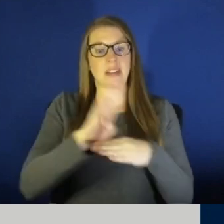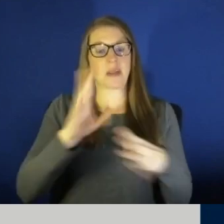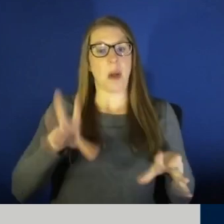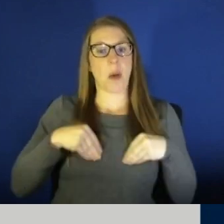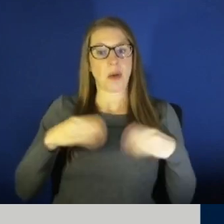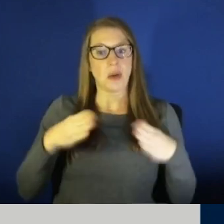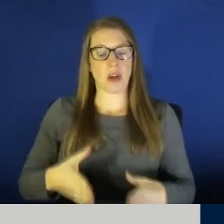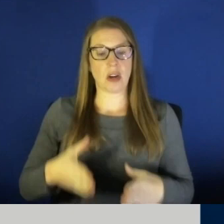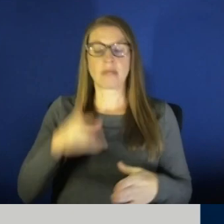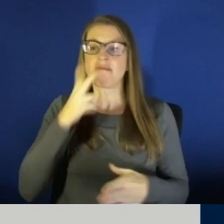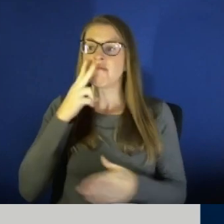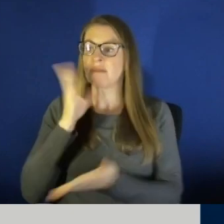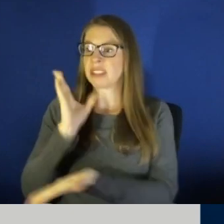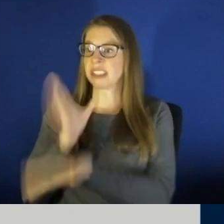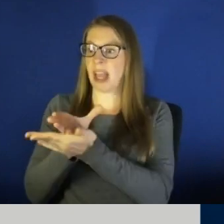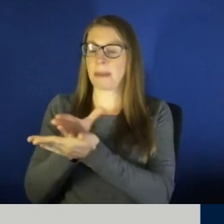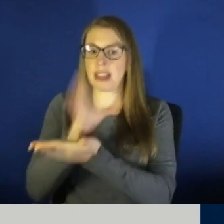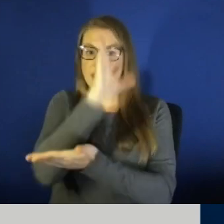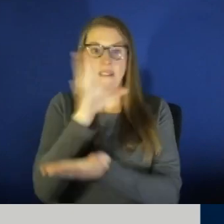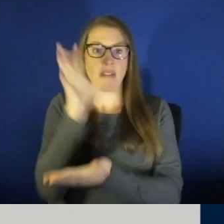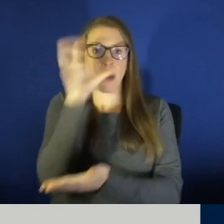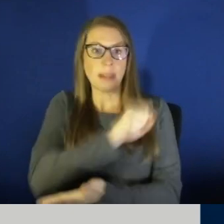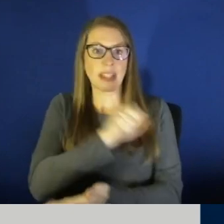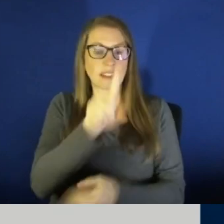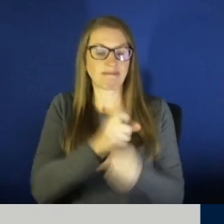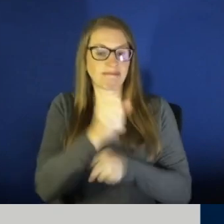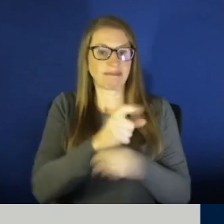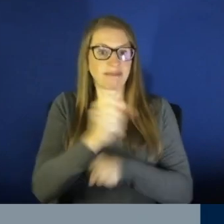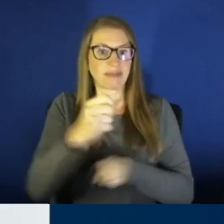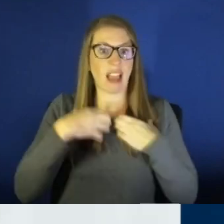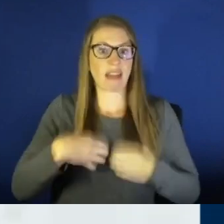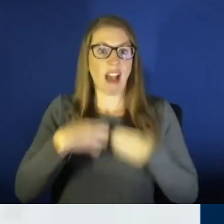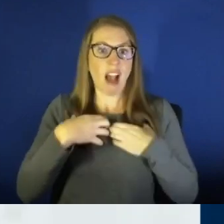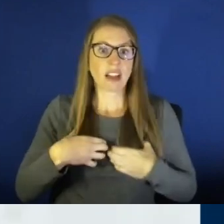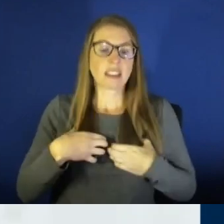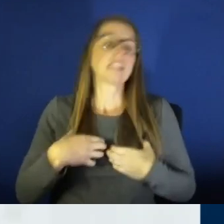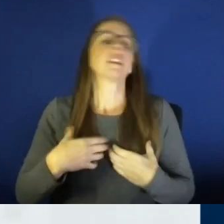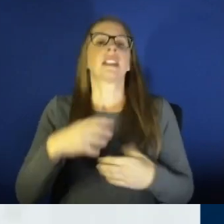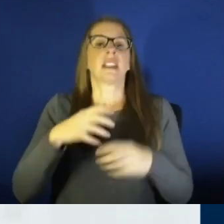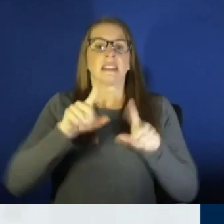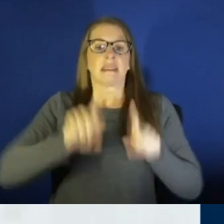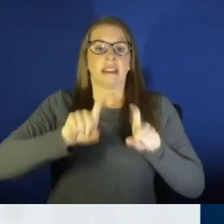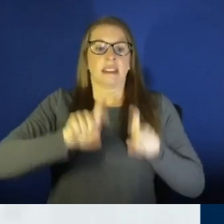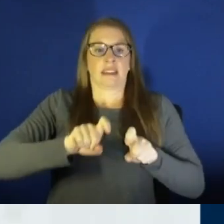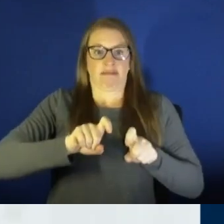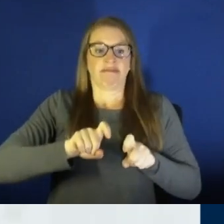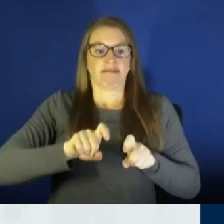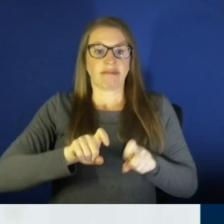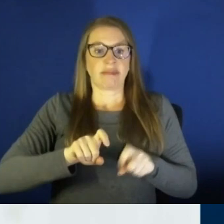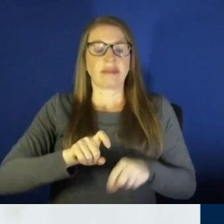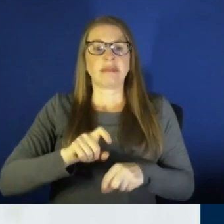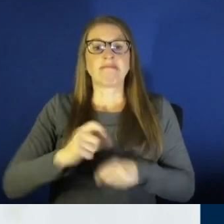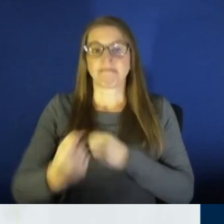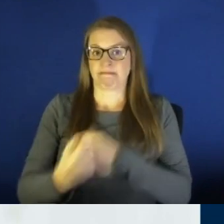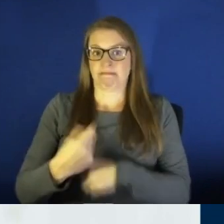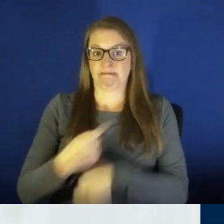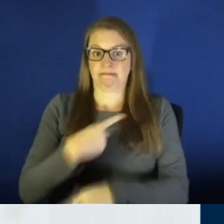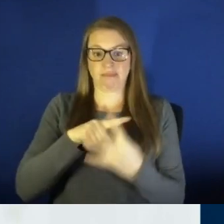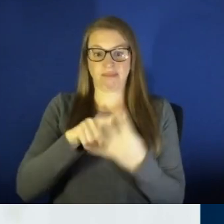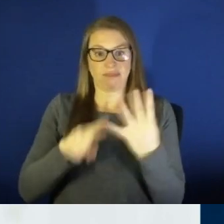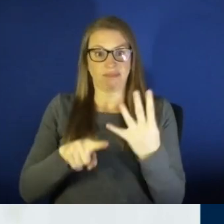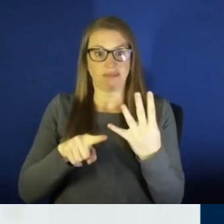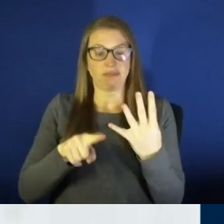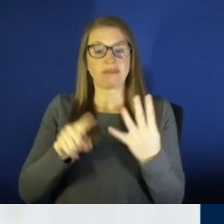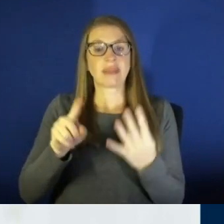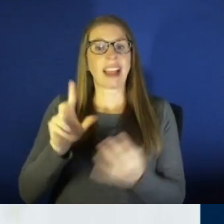he never misses his annual lung screening test. Get your questions sent in to us on YouTube, Facebook, and Twitter,